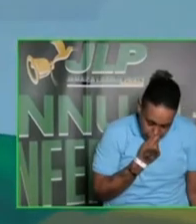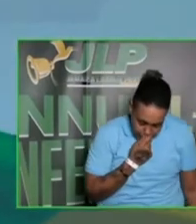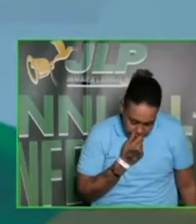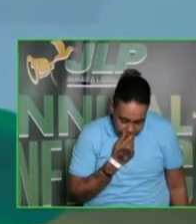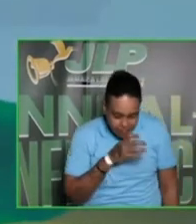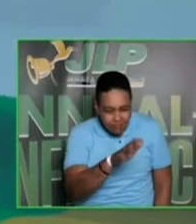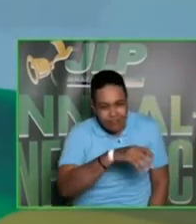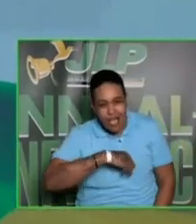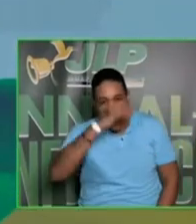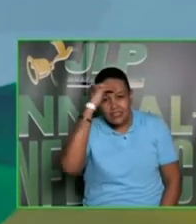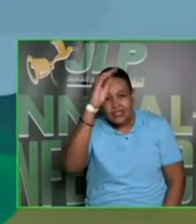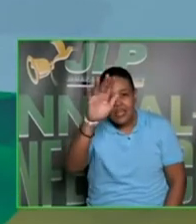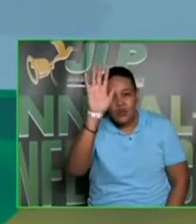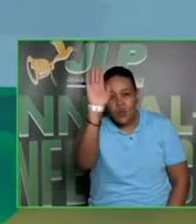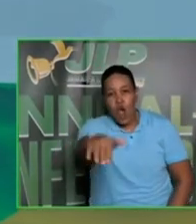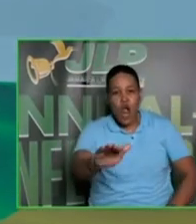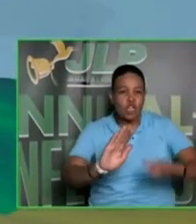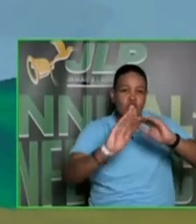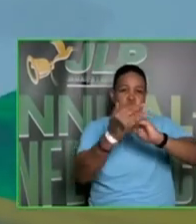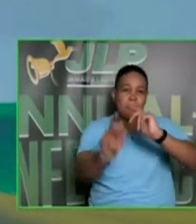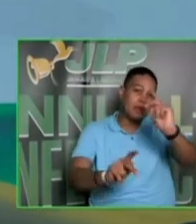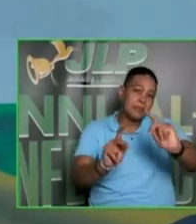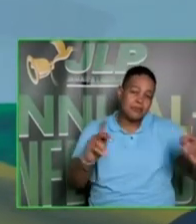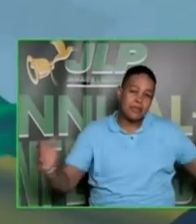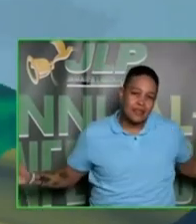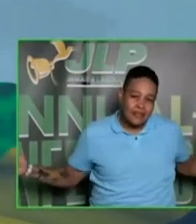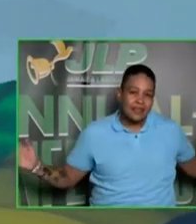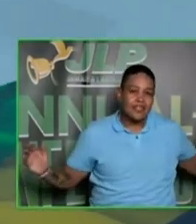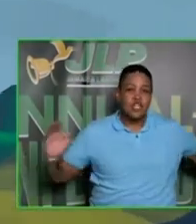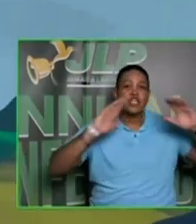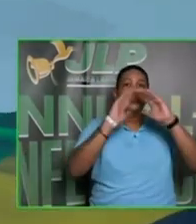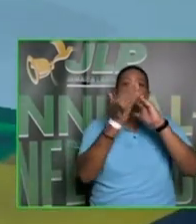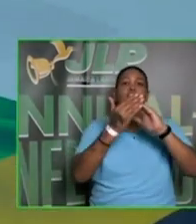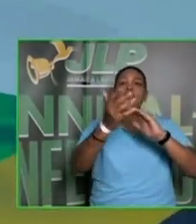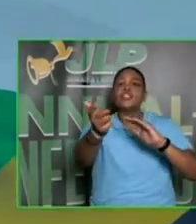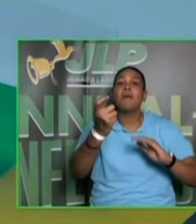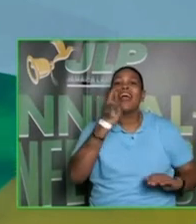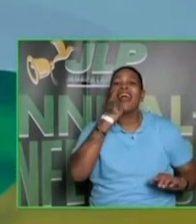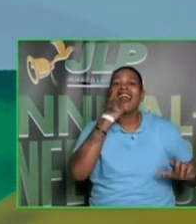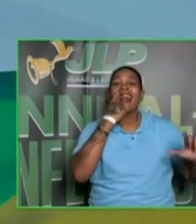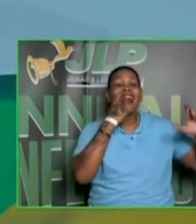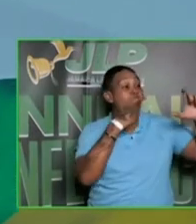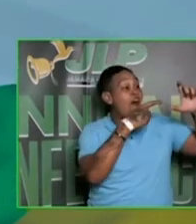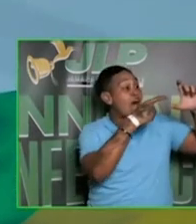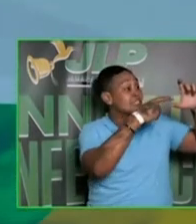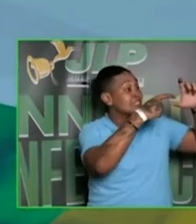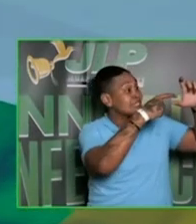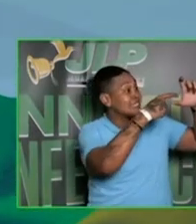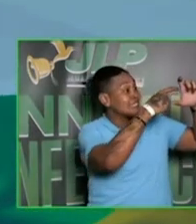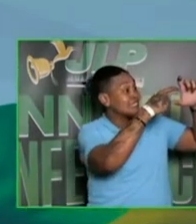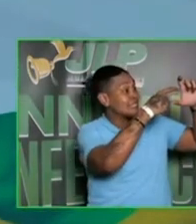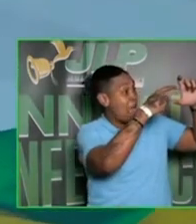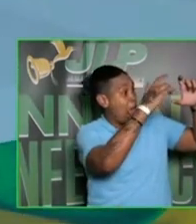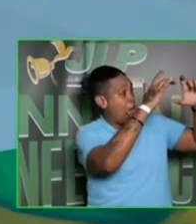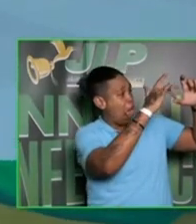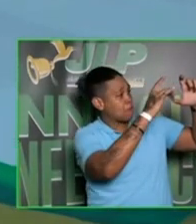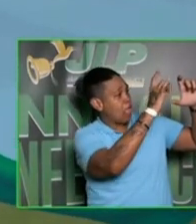So I say to all Jamaicans, the Jamaican glass is not half empty.